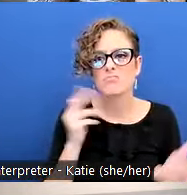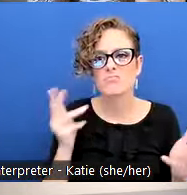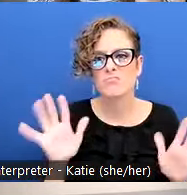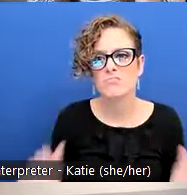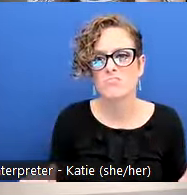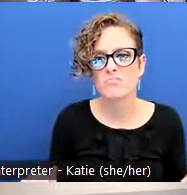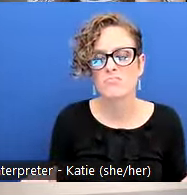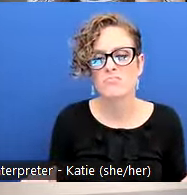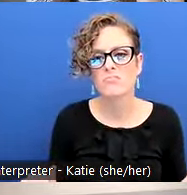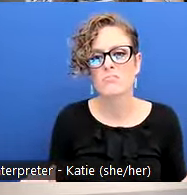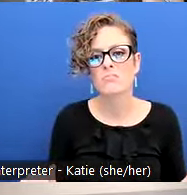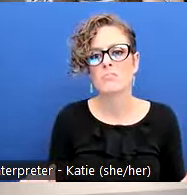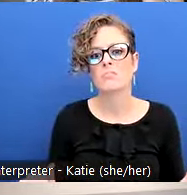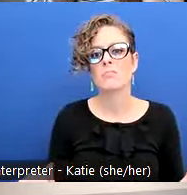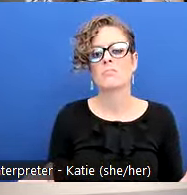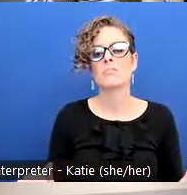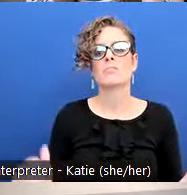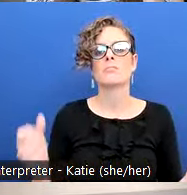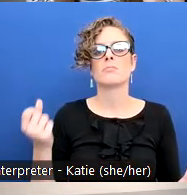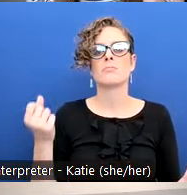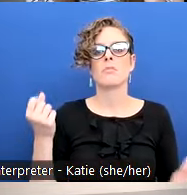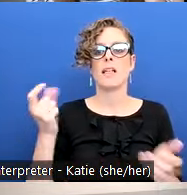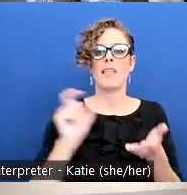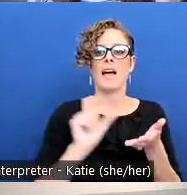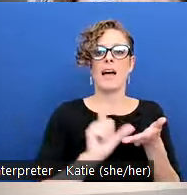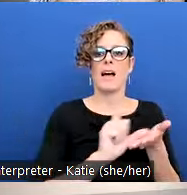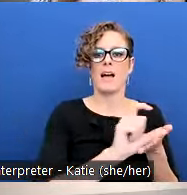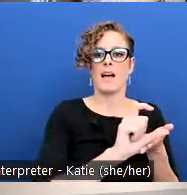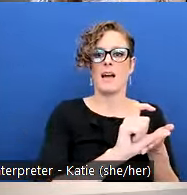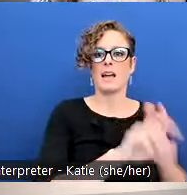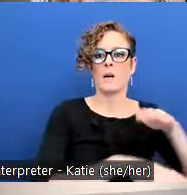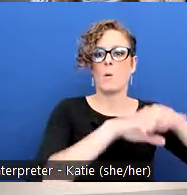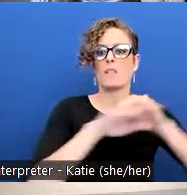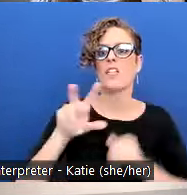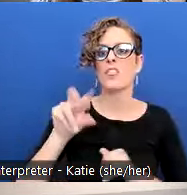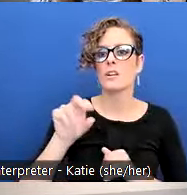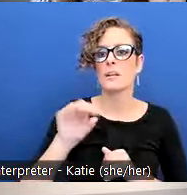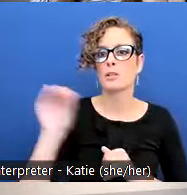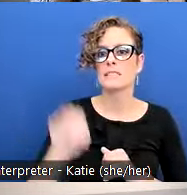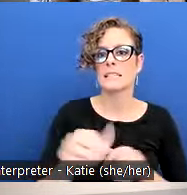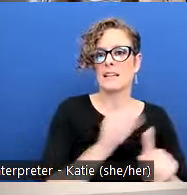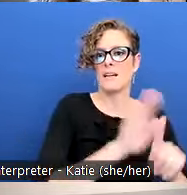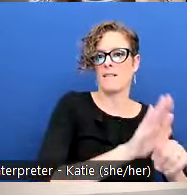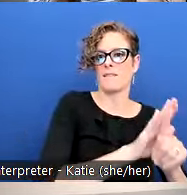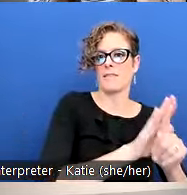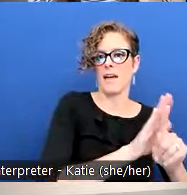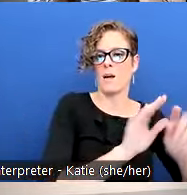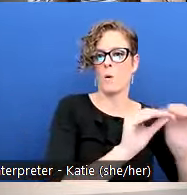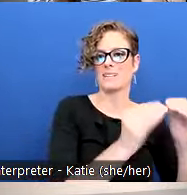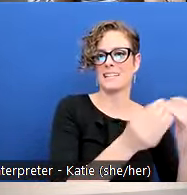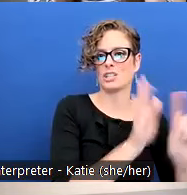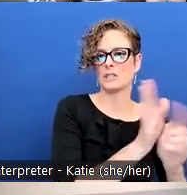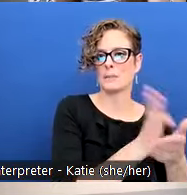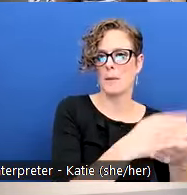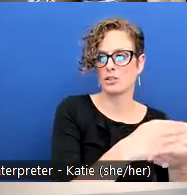no more than 30% of the organizational budget. So it really is for those smaller organizations.